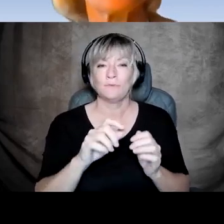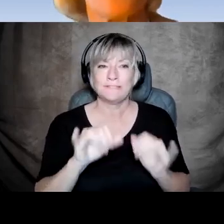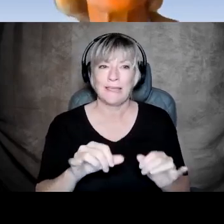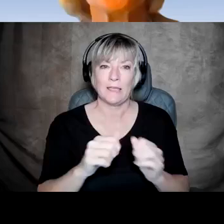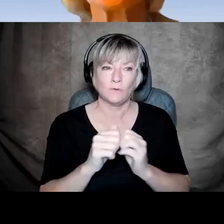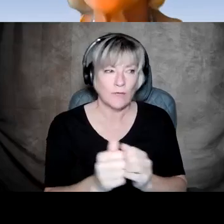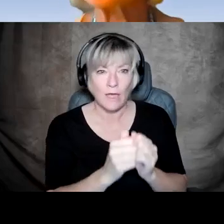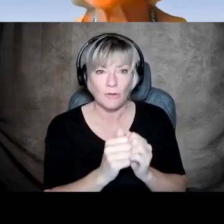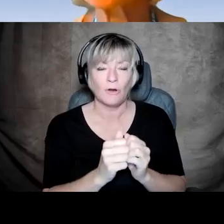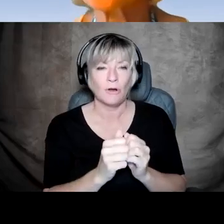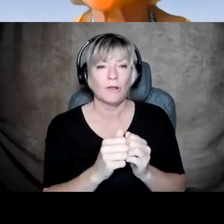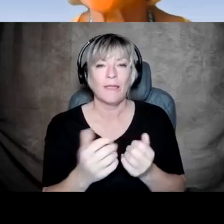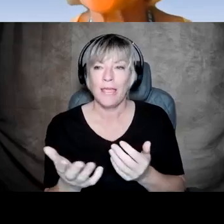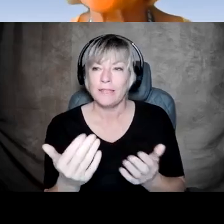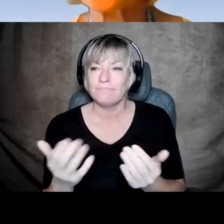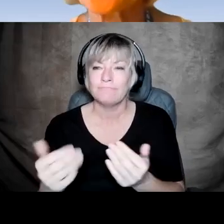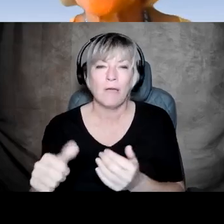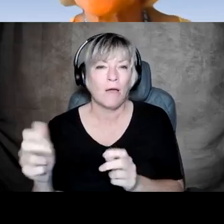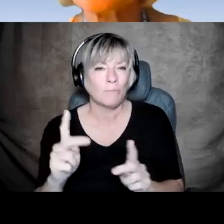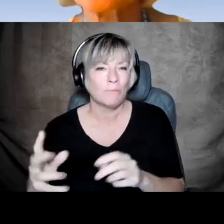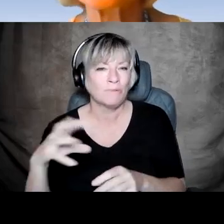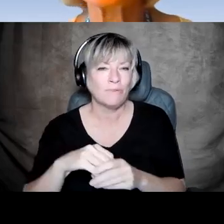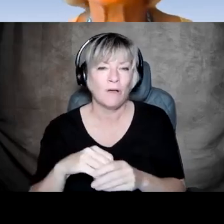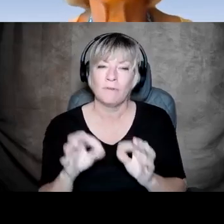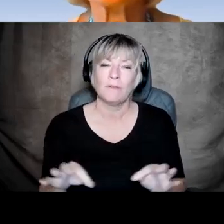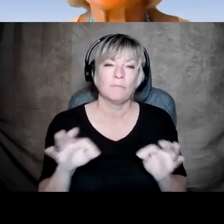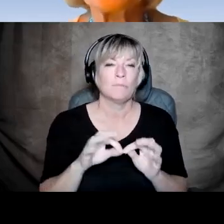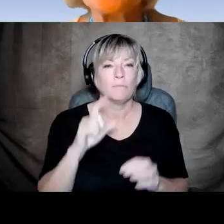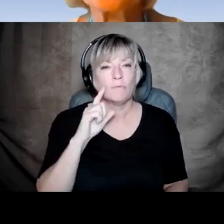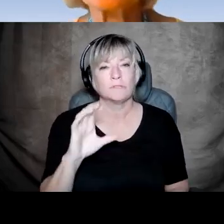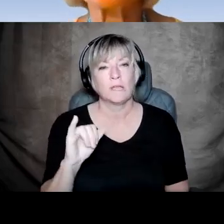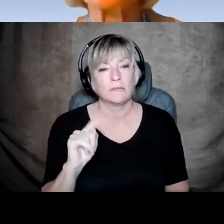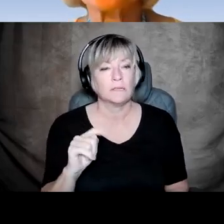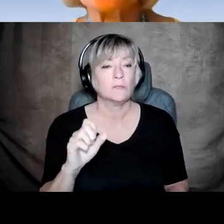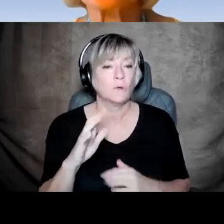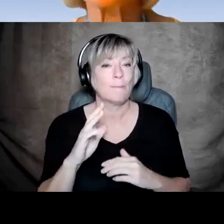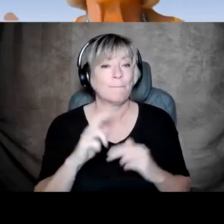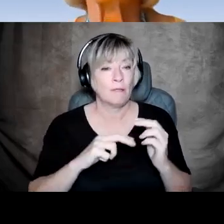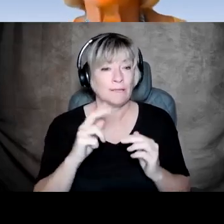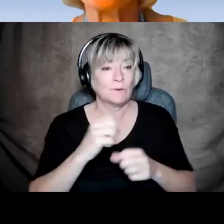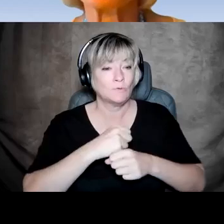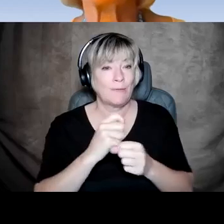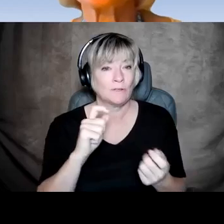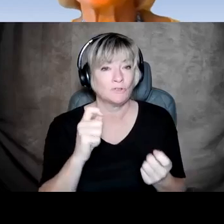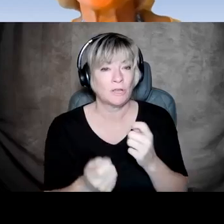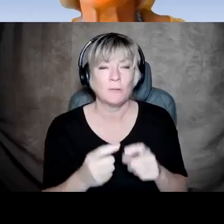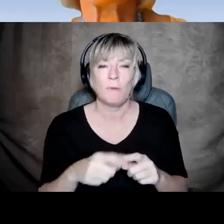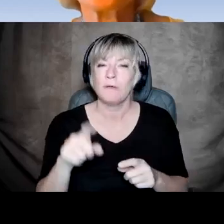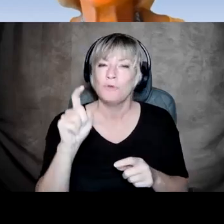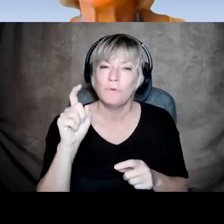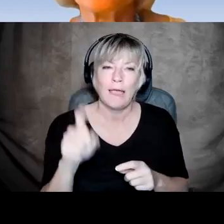become involved. So that's a really critical piece for CIT, is you can build it to make changes, but you have to